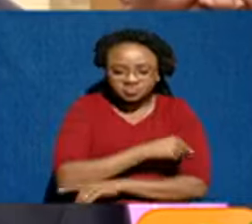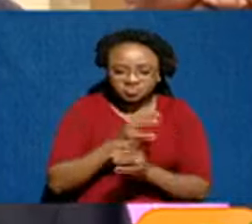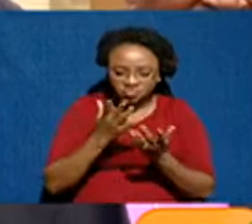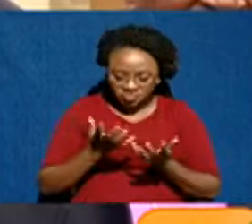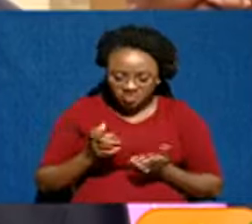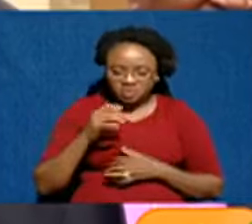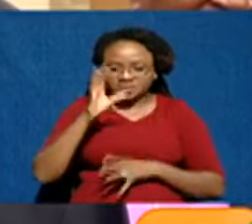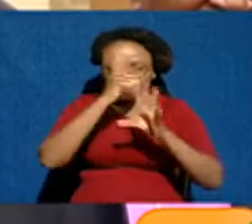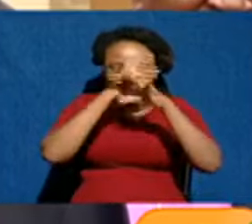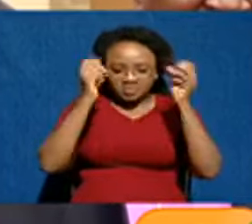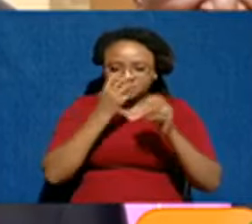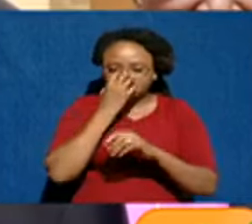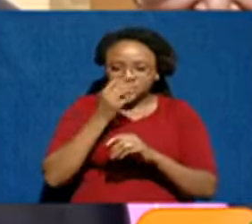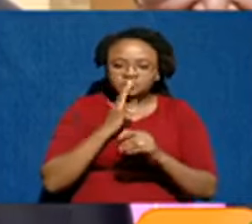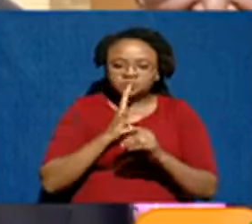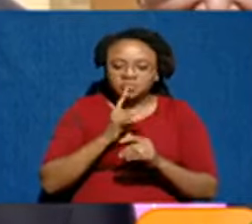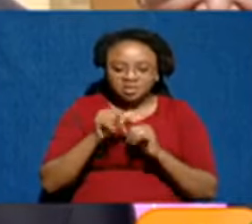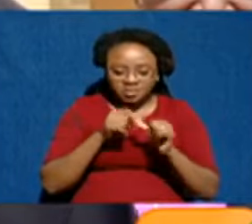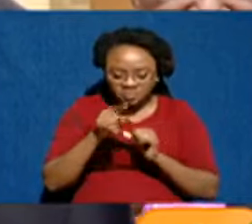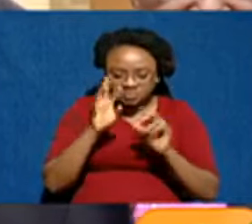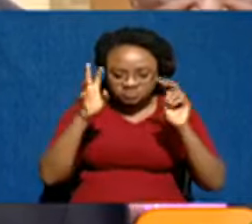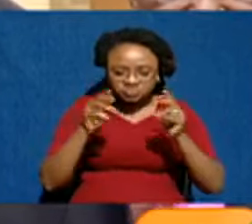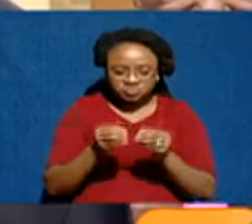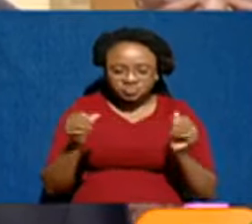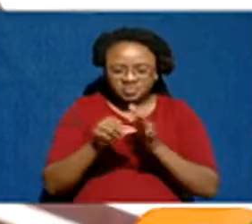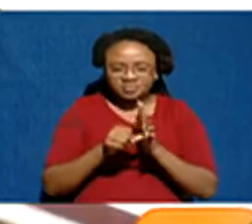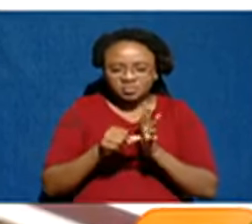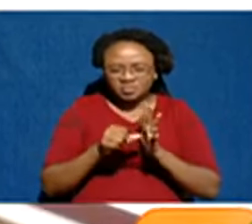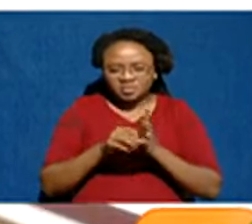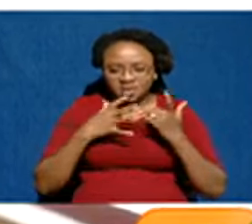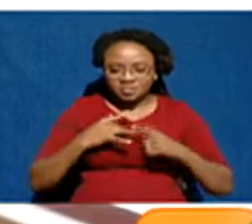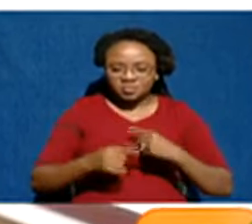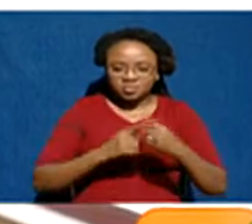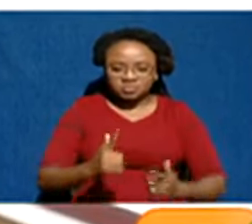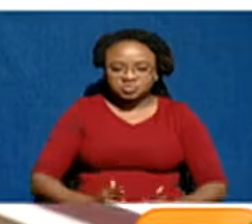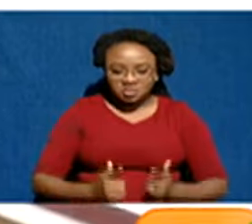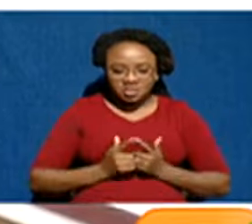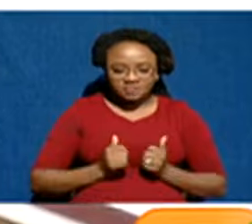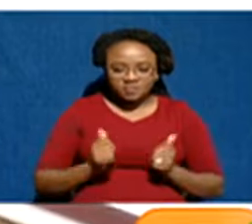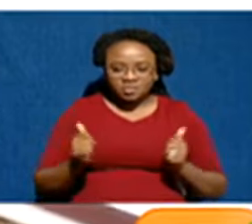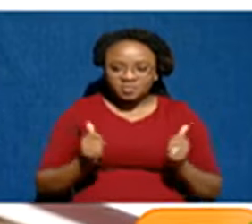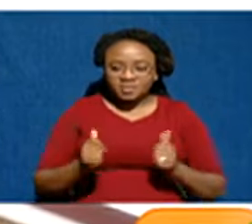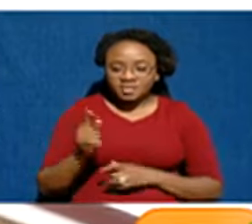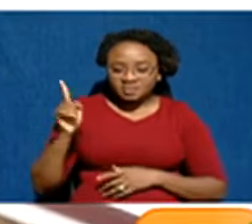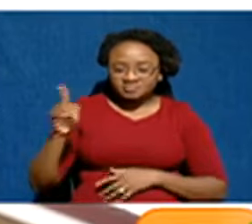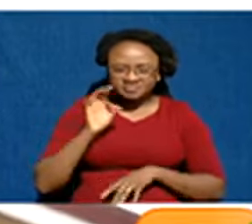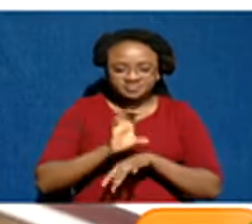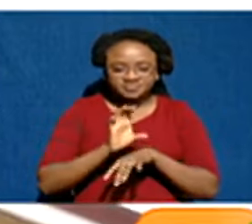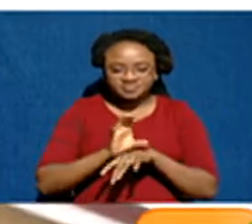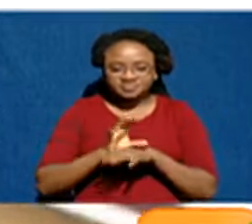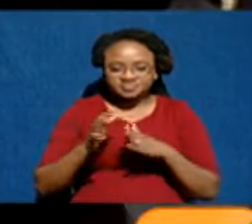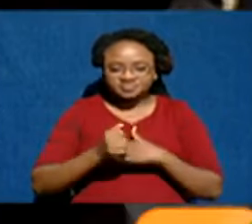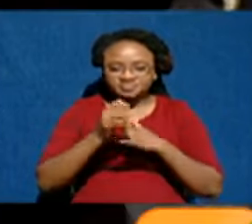it, solve this problem, let people live well in this nation. The men of cloth also raised concerns